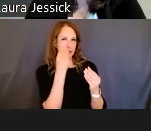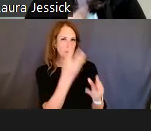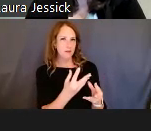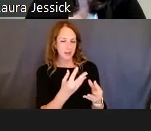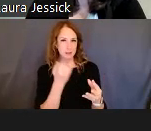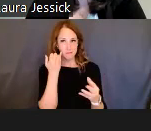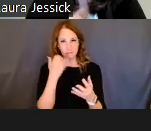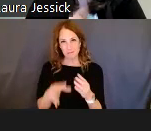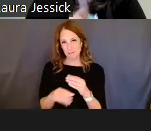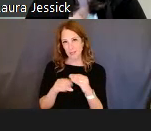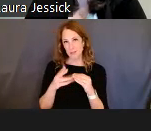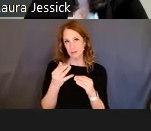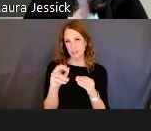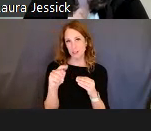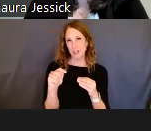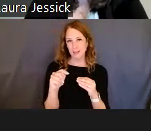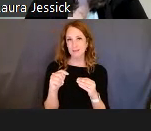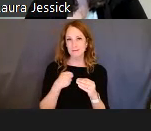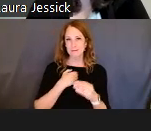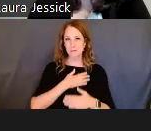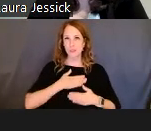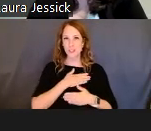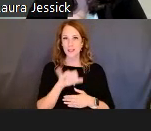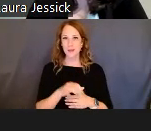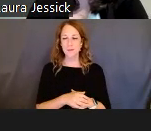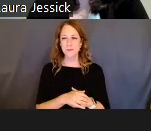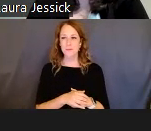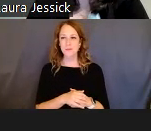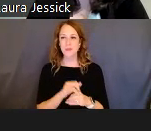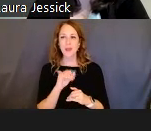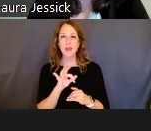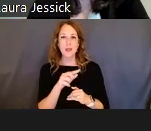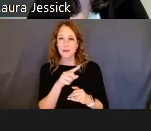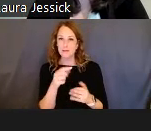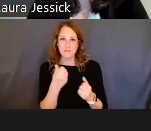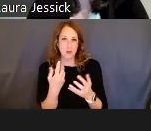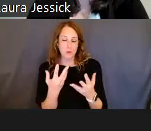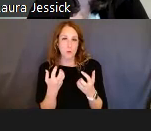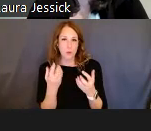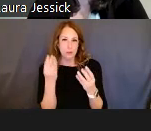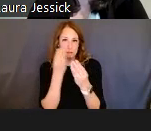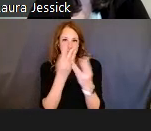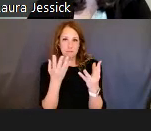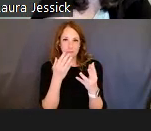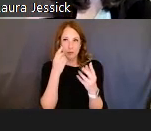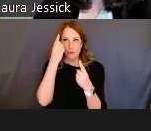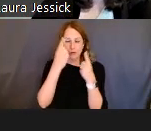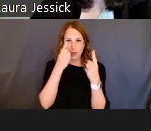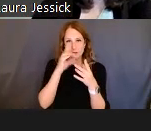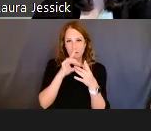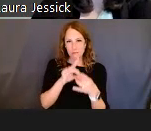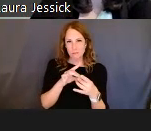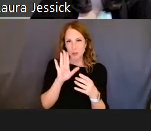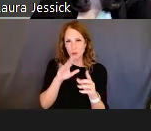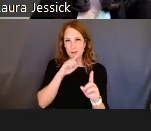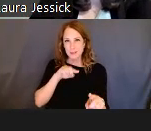you want to put that in the chat, I'd appreciate it. Really, if anyone wants to share their thought process on this, feel free to put it in